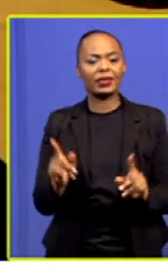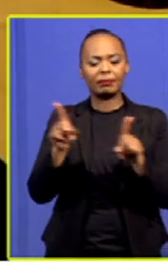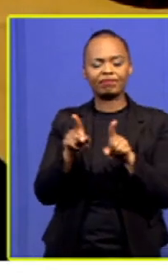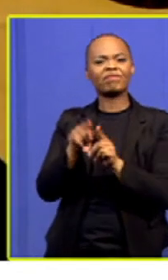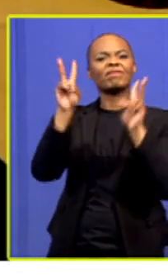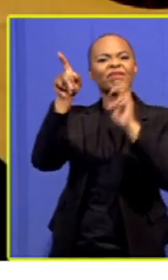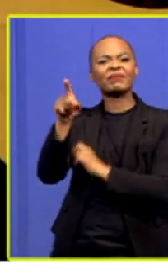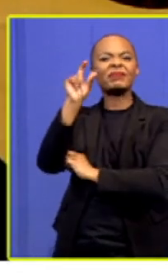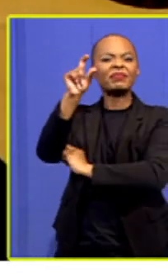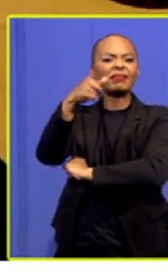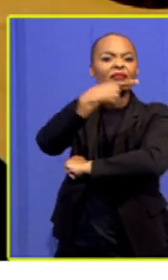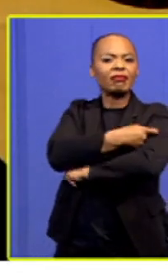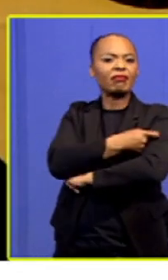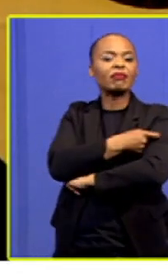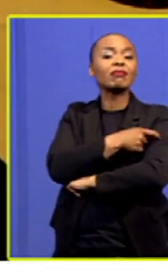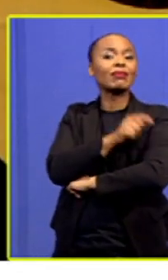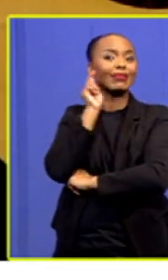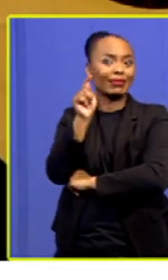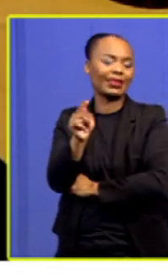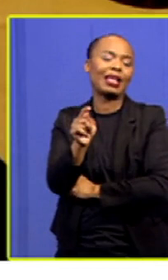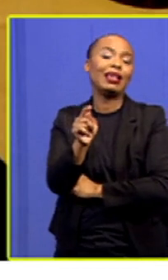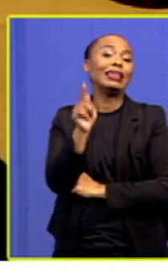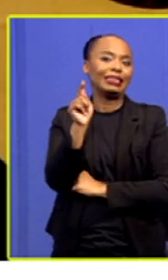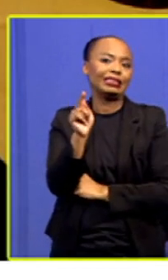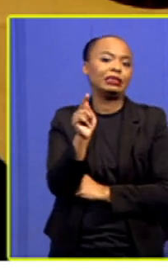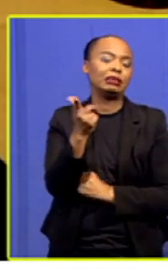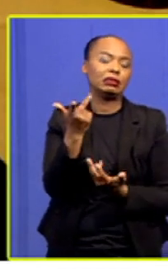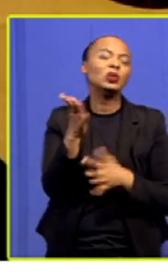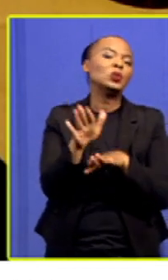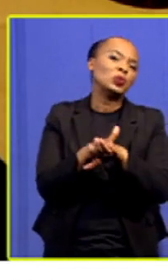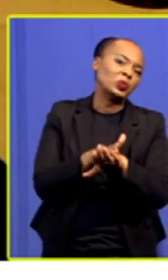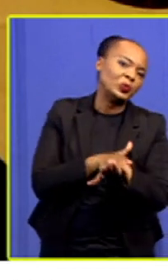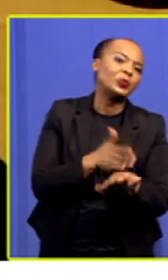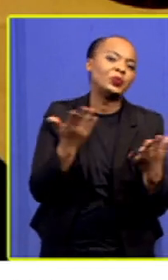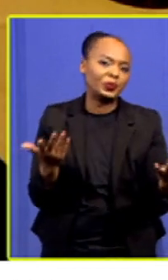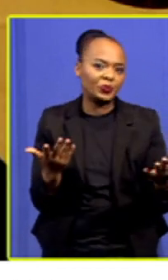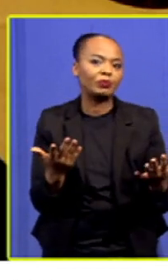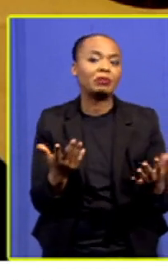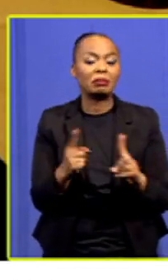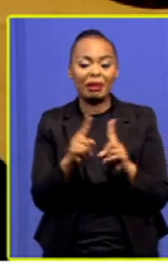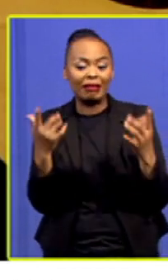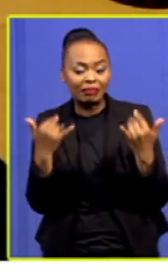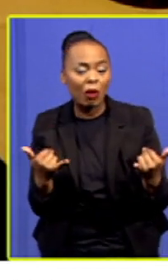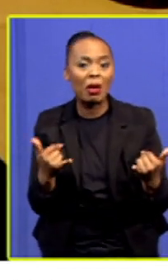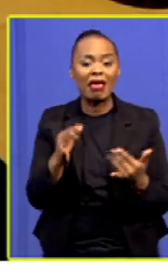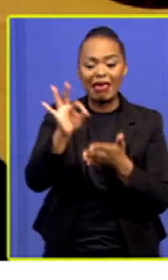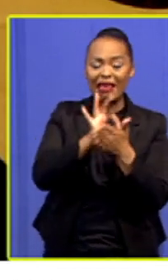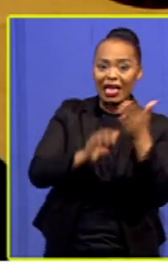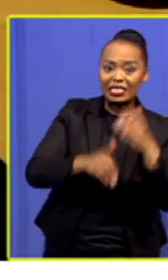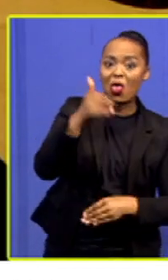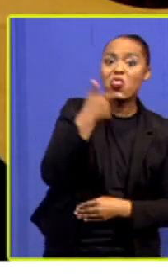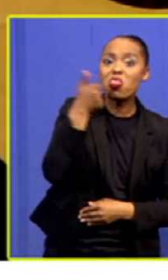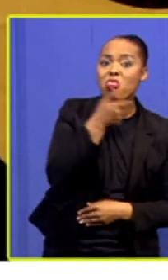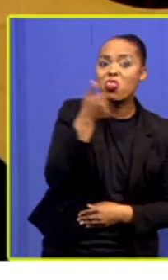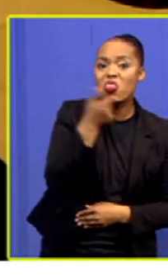as a country, it's still, a bit low, and elections are around the corner. Political parties restricted,